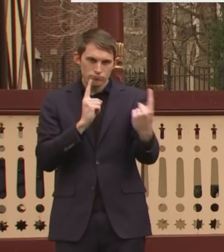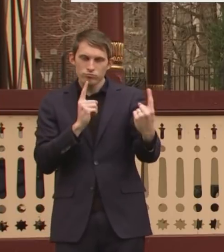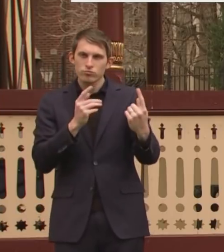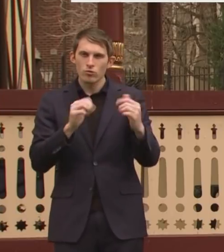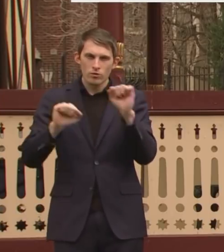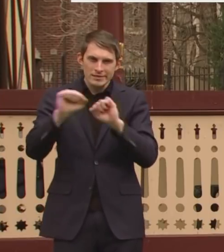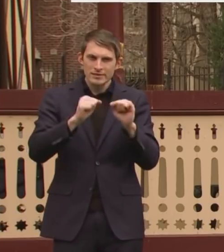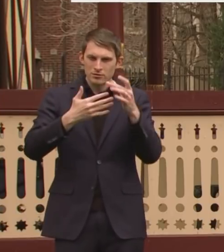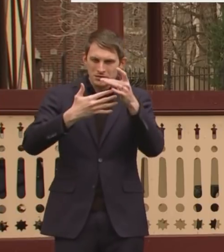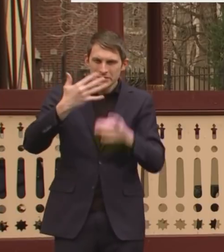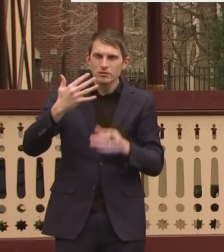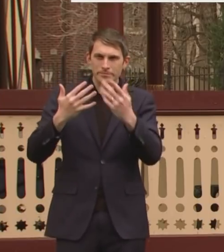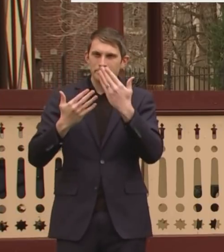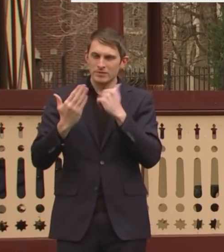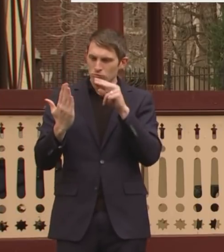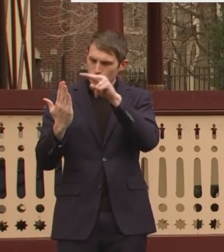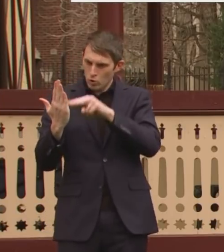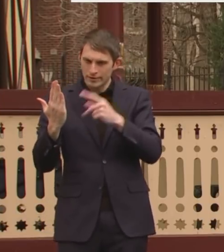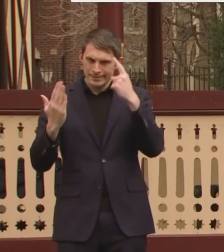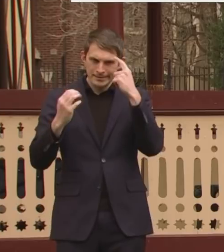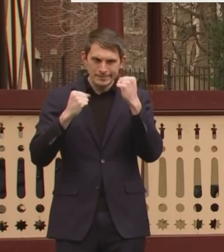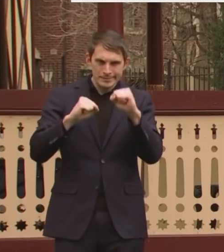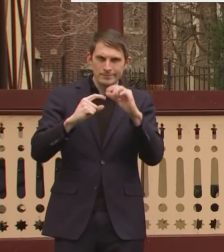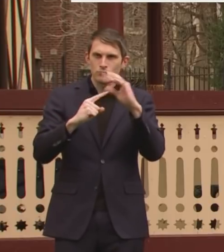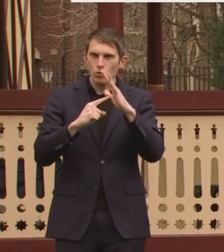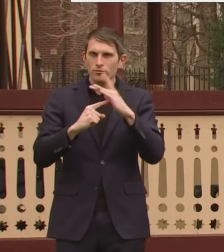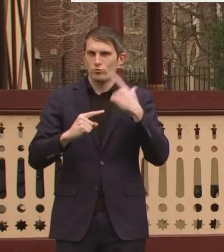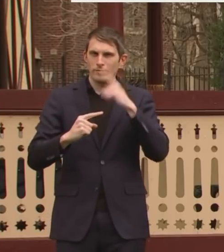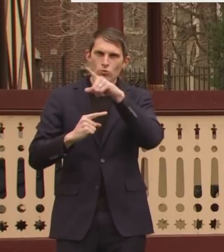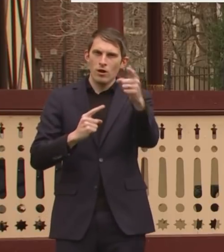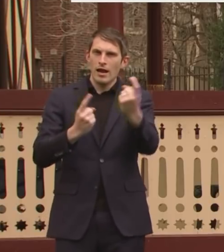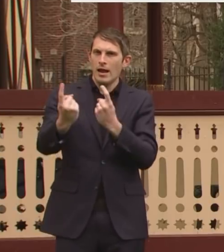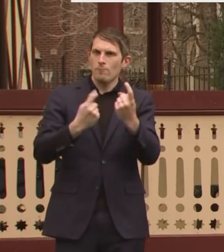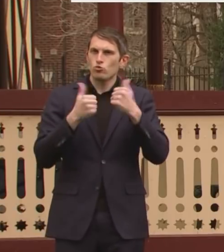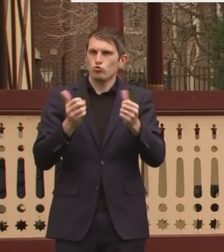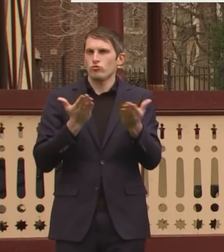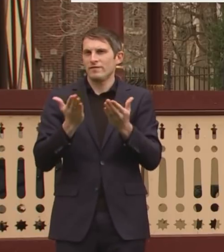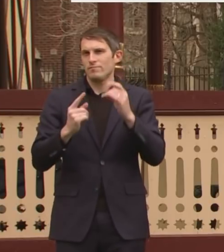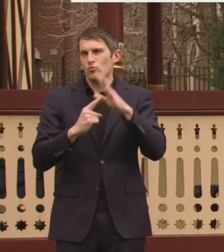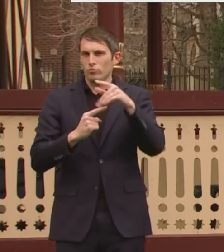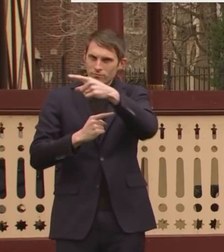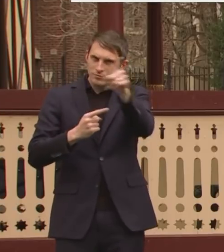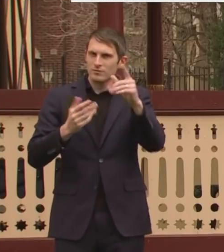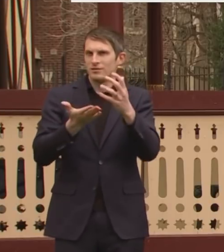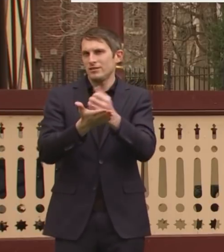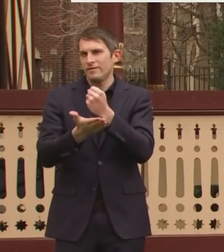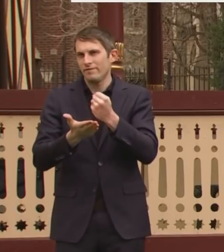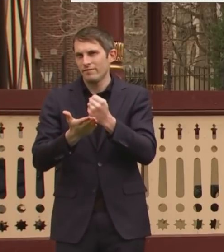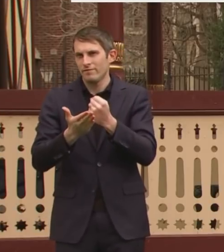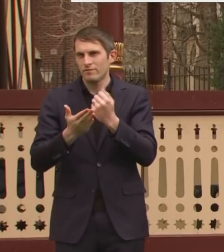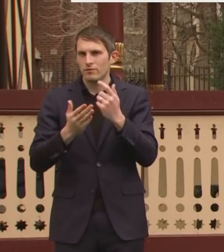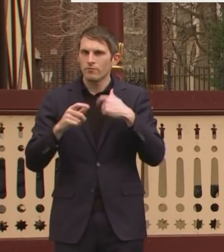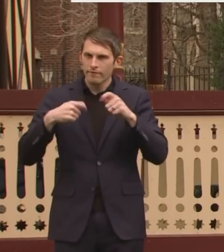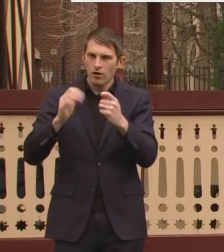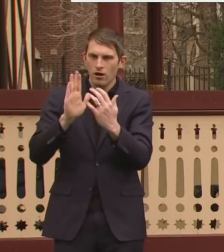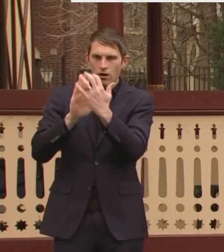got a responsibility to protect the community that are using your services and your business. That includes for QR code check-in, for